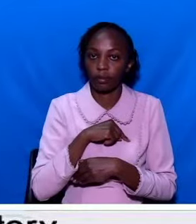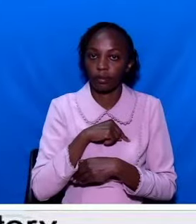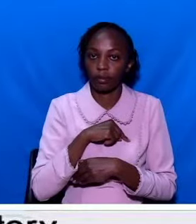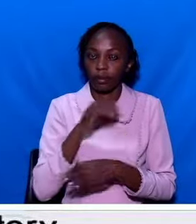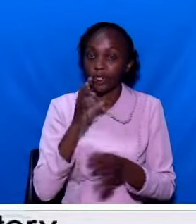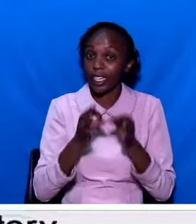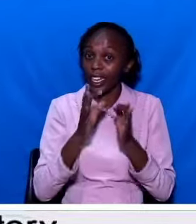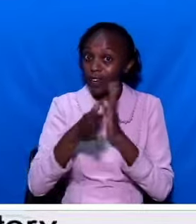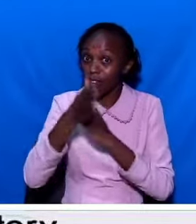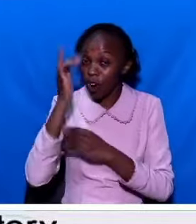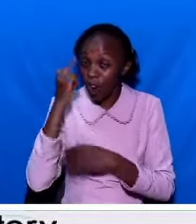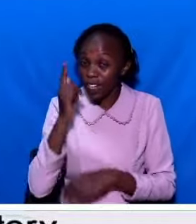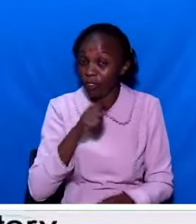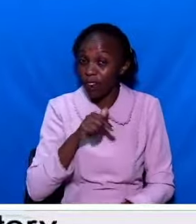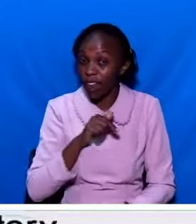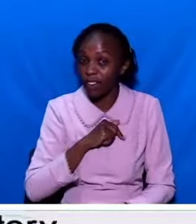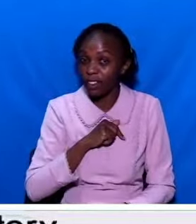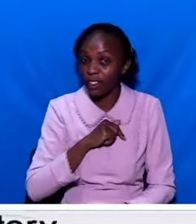if God be for us,